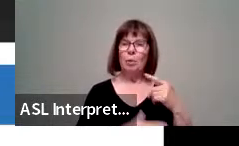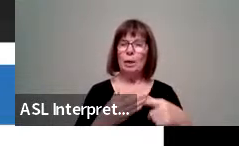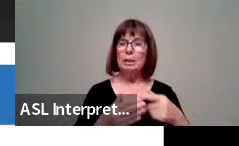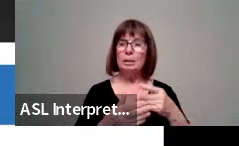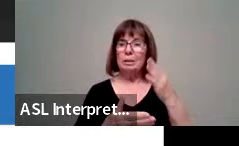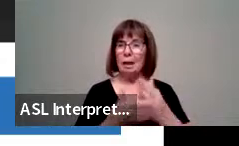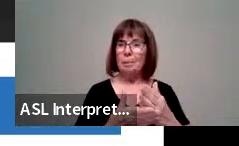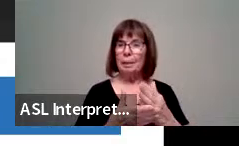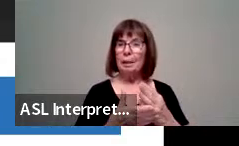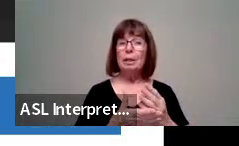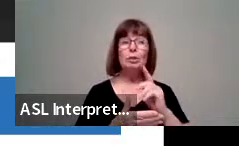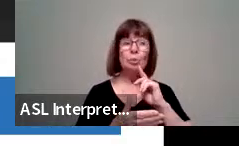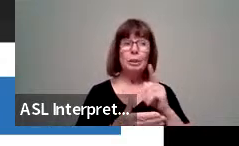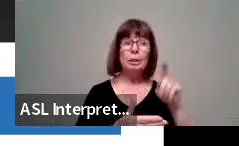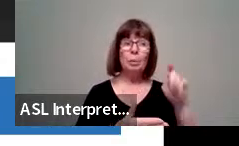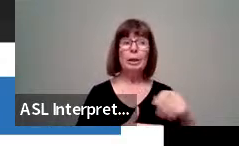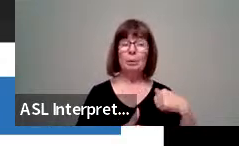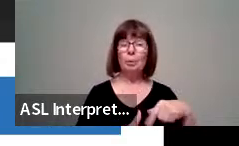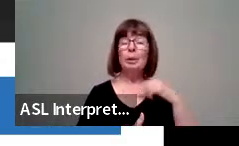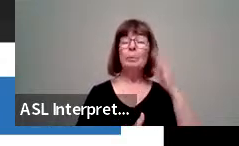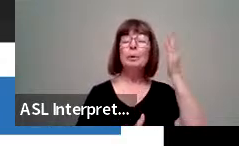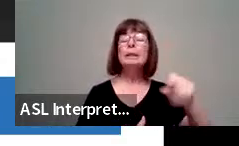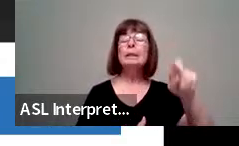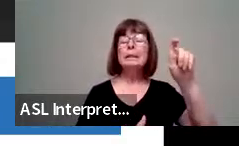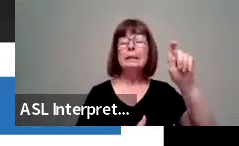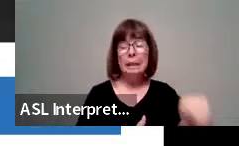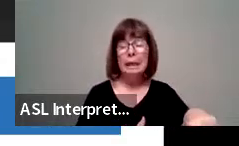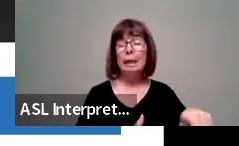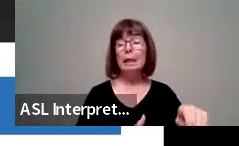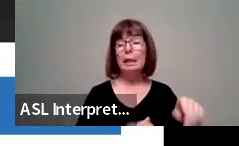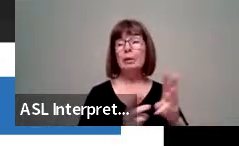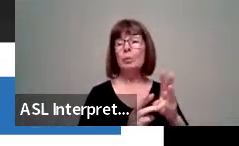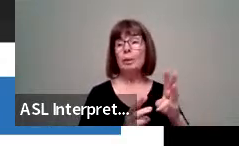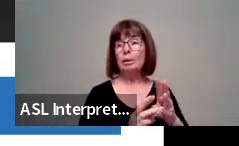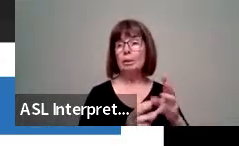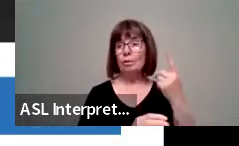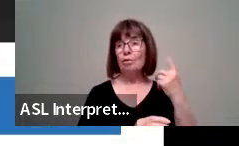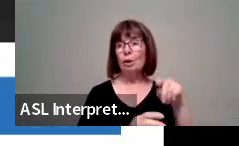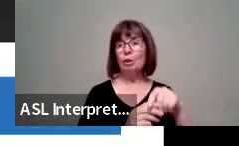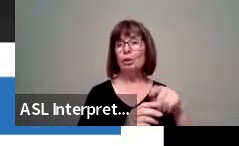structures we're going to need in the winter in order for you to do your strategic refresh.